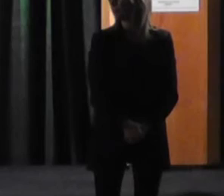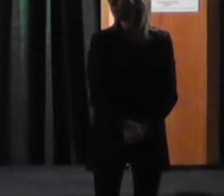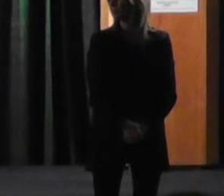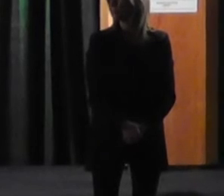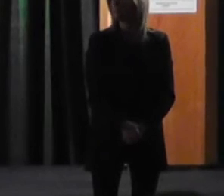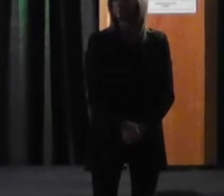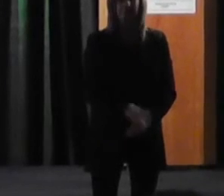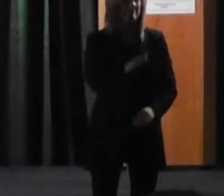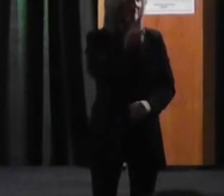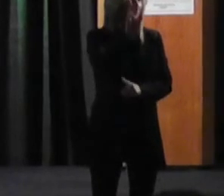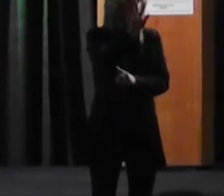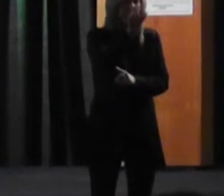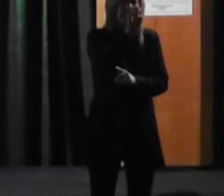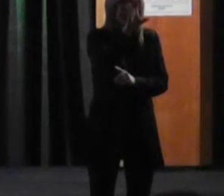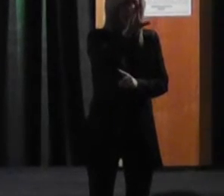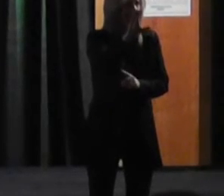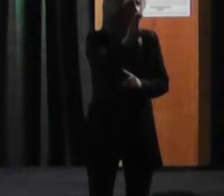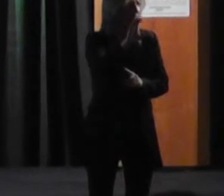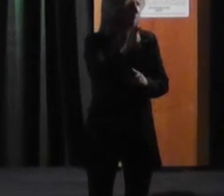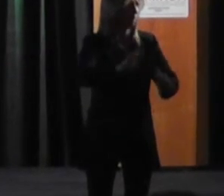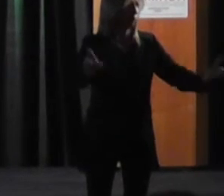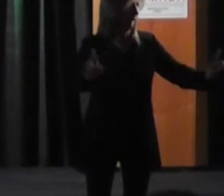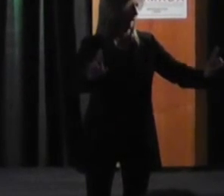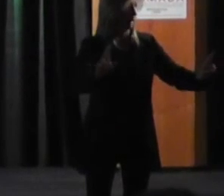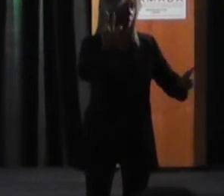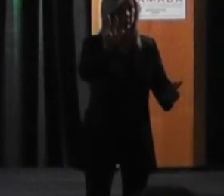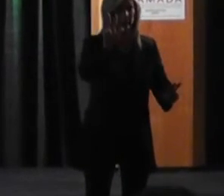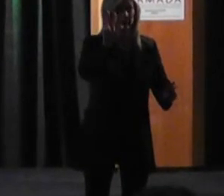You have 3 seconds.